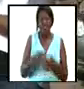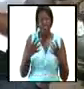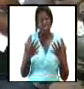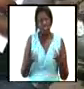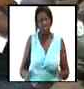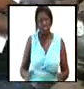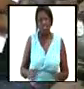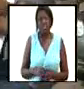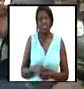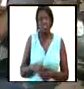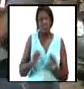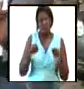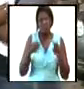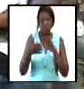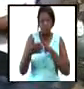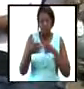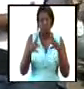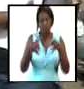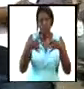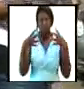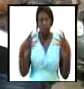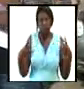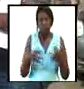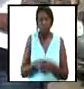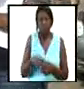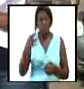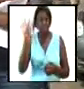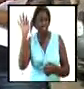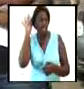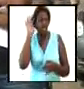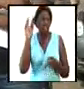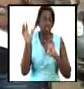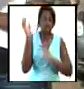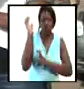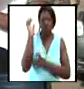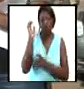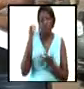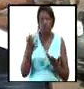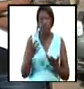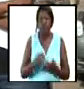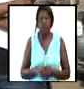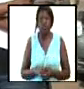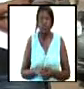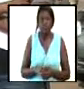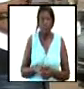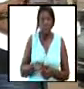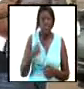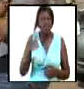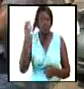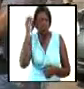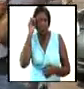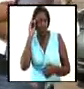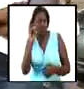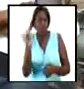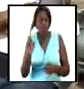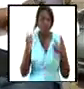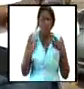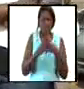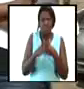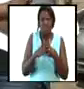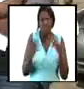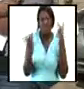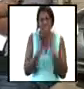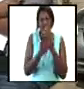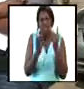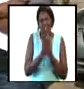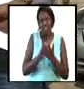Girl, do you not read the papers? Do you not listen to the radio? Do you not know what happens when young girls like you go